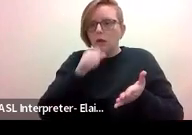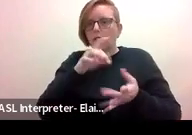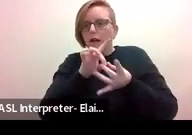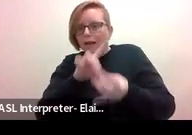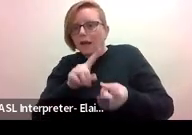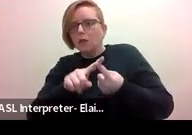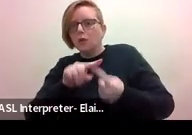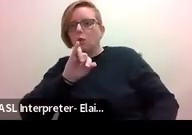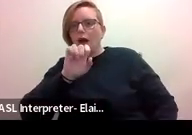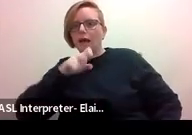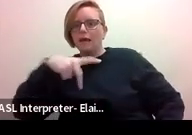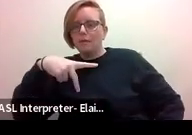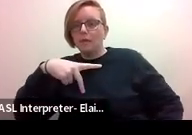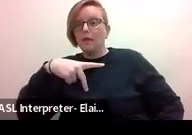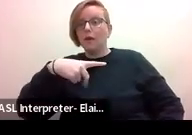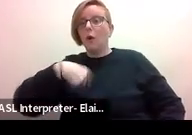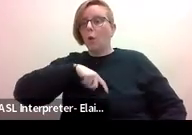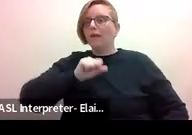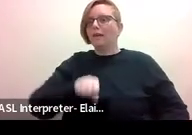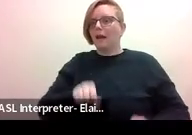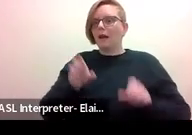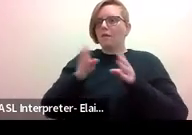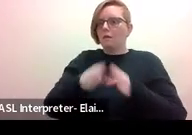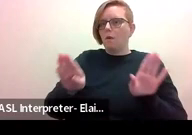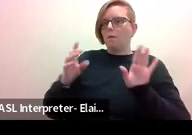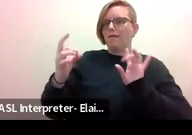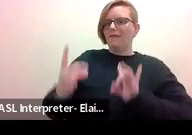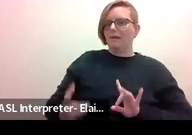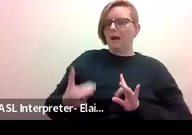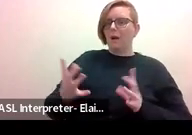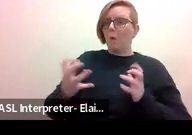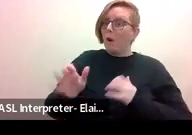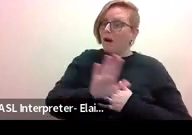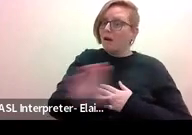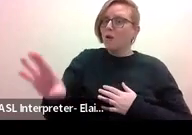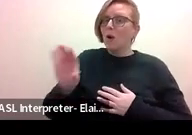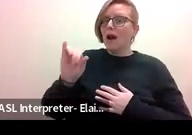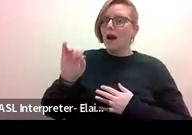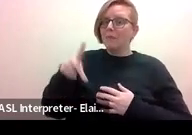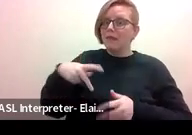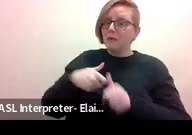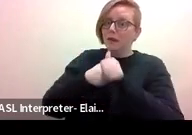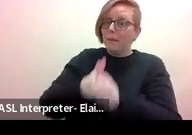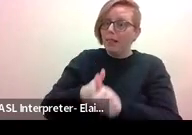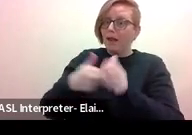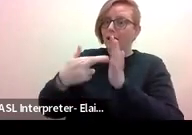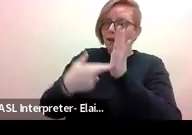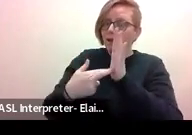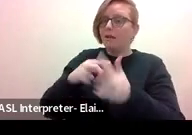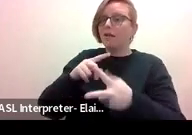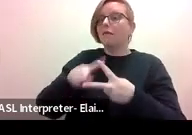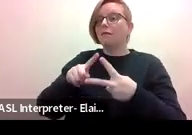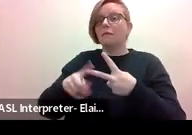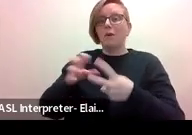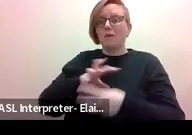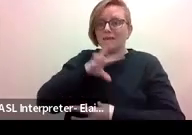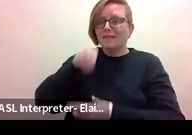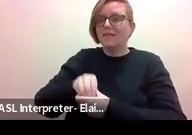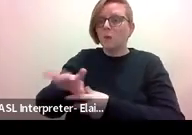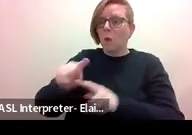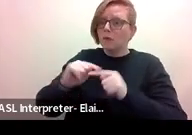we love to give feedback because we want you to be successful. We want your IEPs to be compliant. We want to be part of your team as opposed